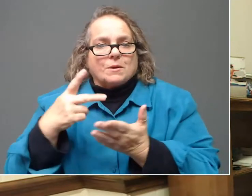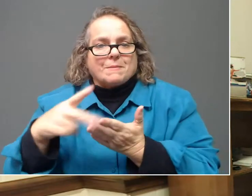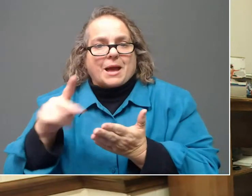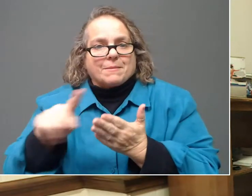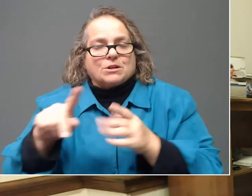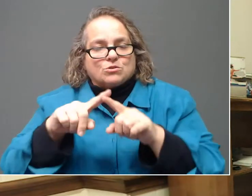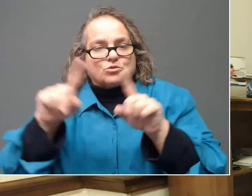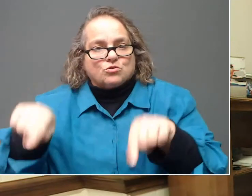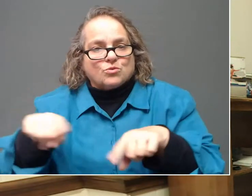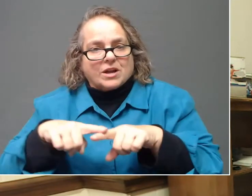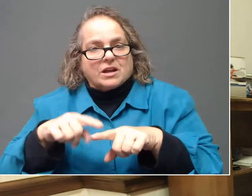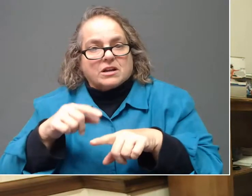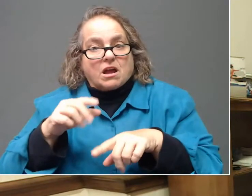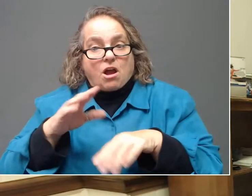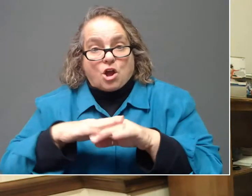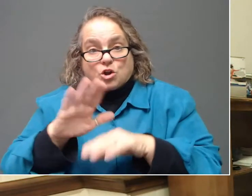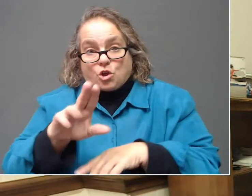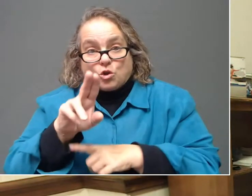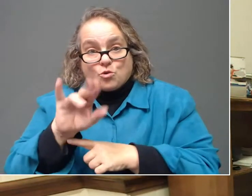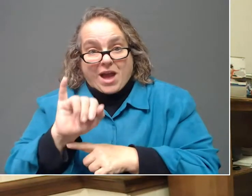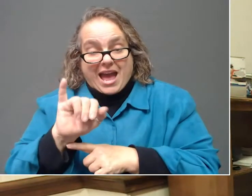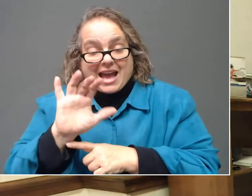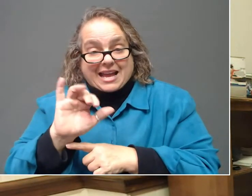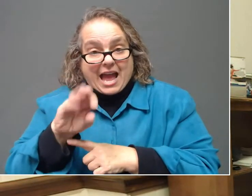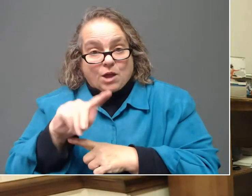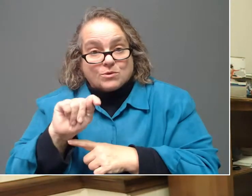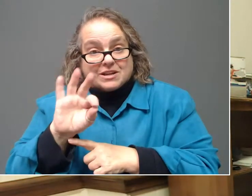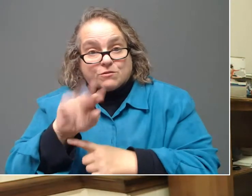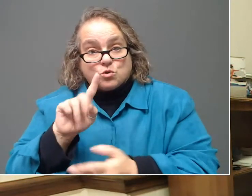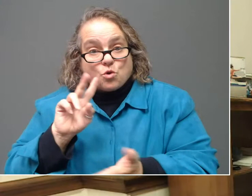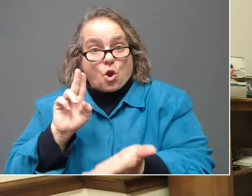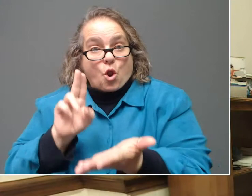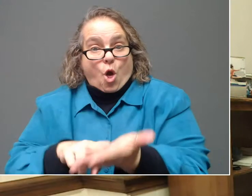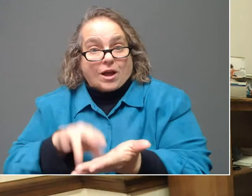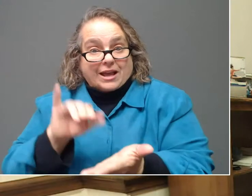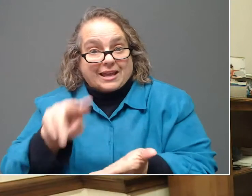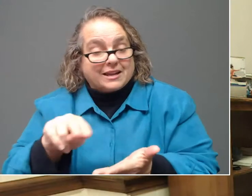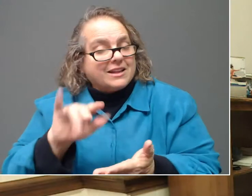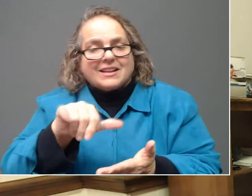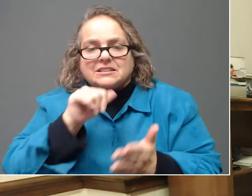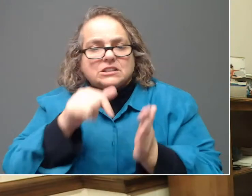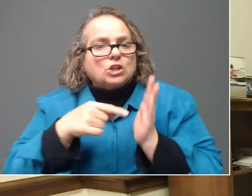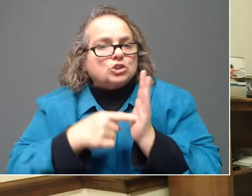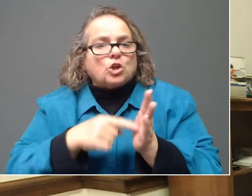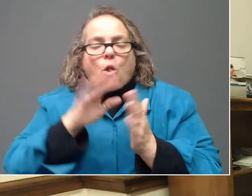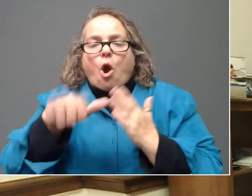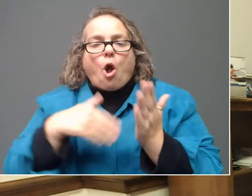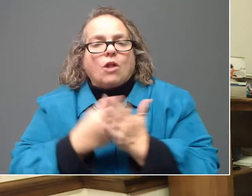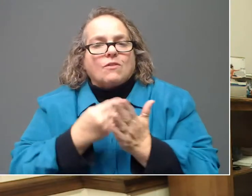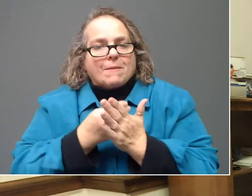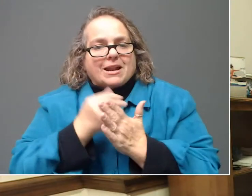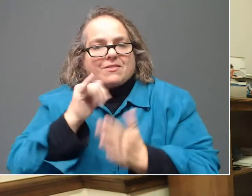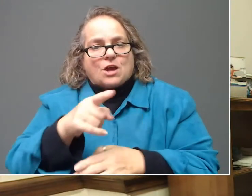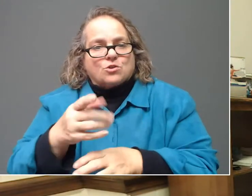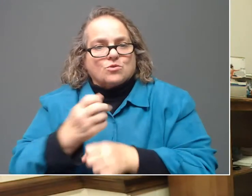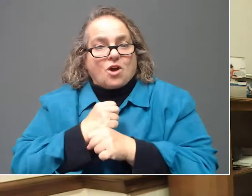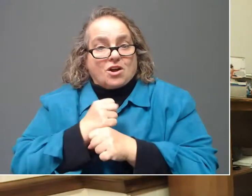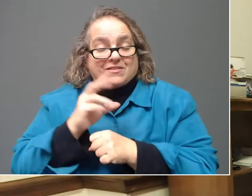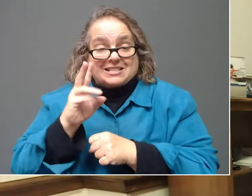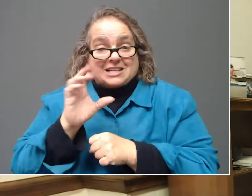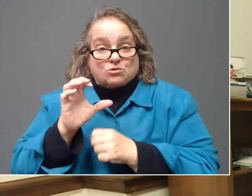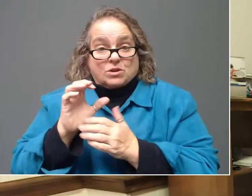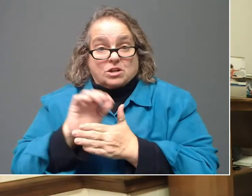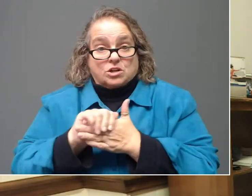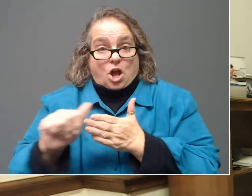account if you log in. That actually does not show all of the money that you were awarded, the $600 extra a week or